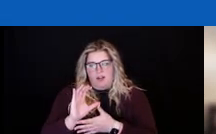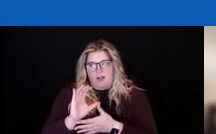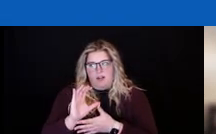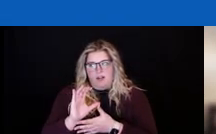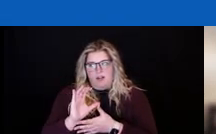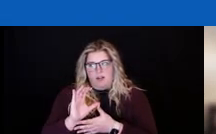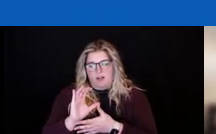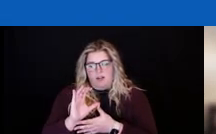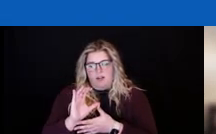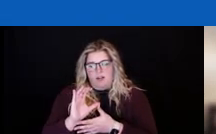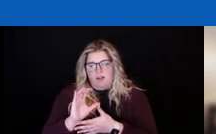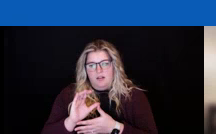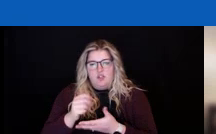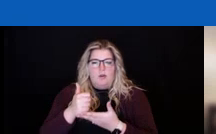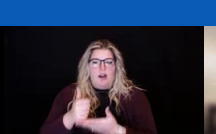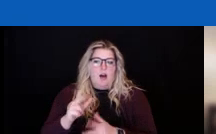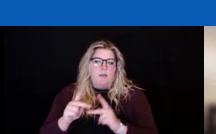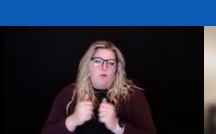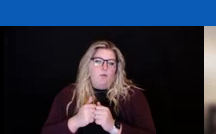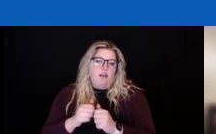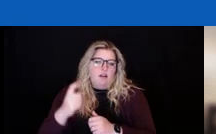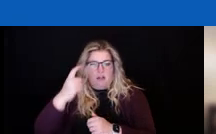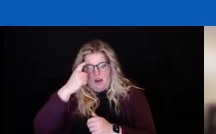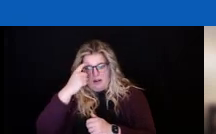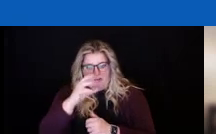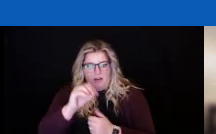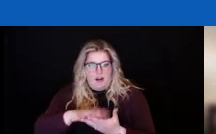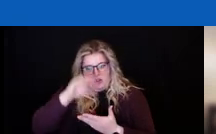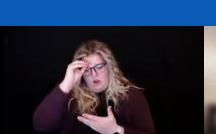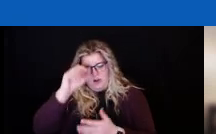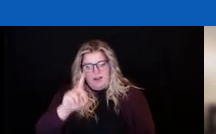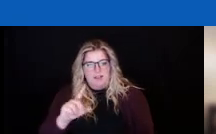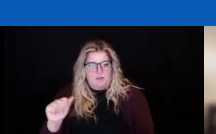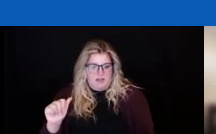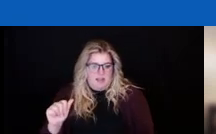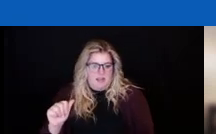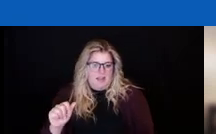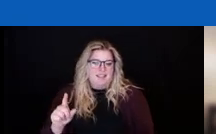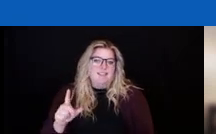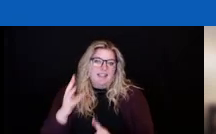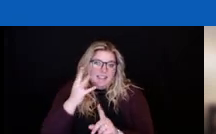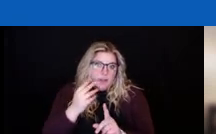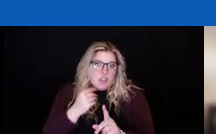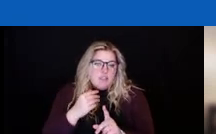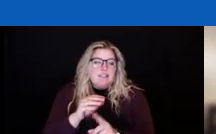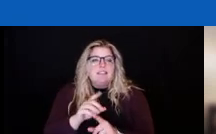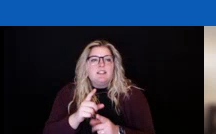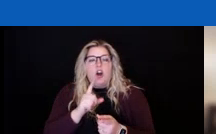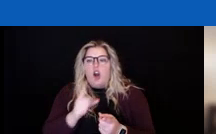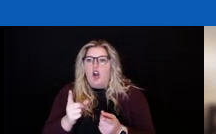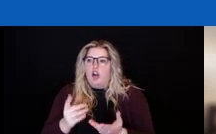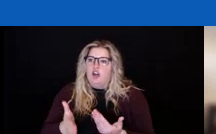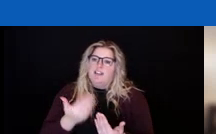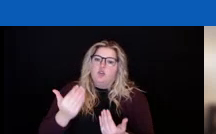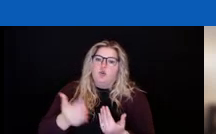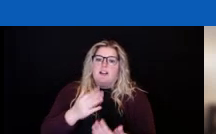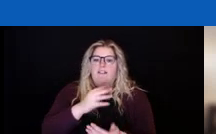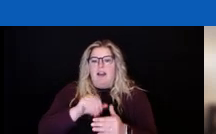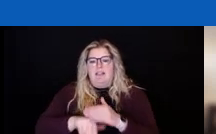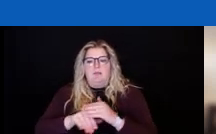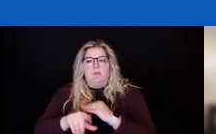to help individuals with cognitive and learning disabilities and make experiences as intuitive and accessible to